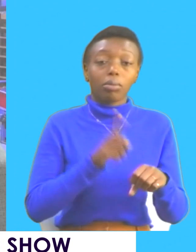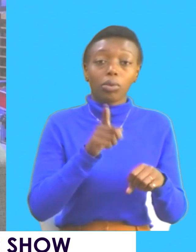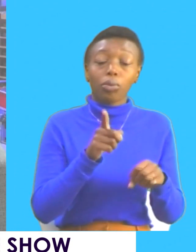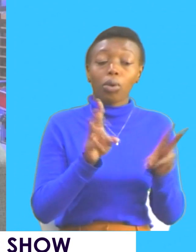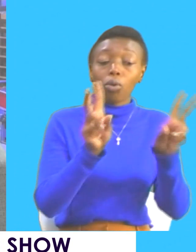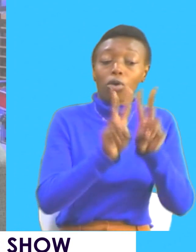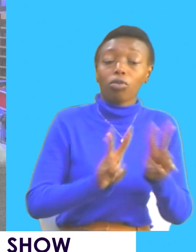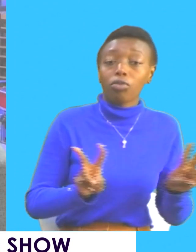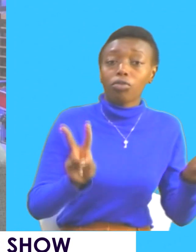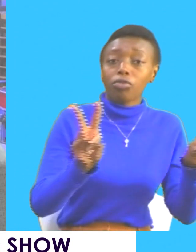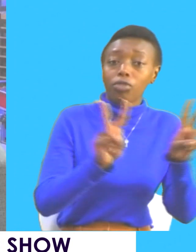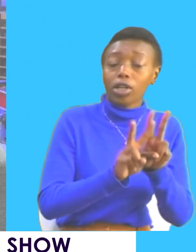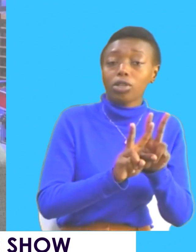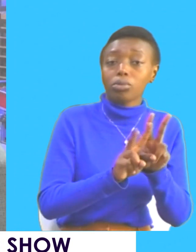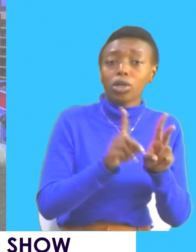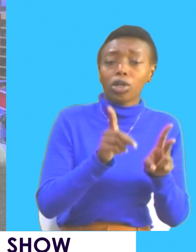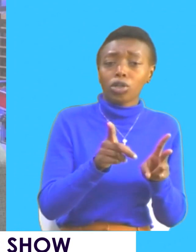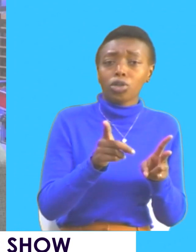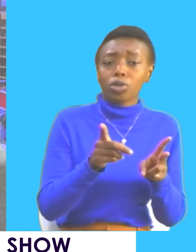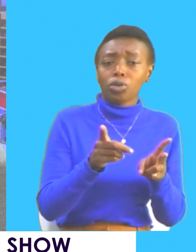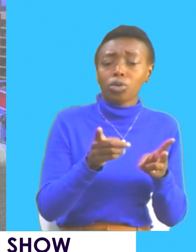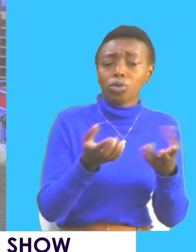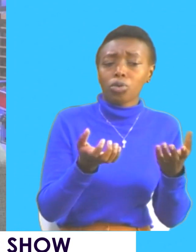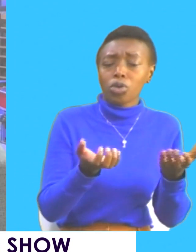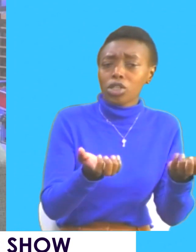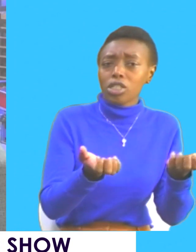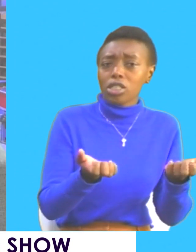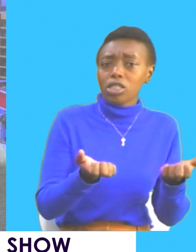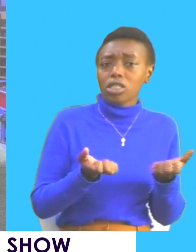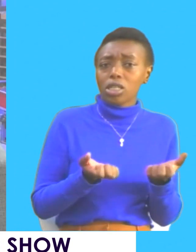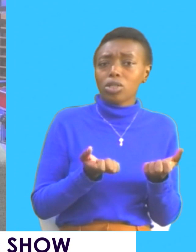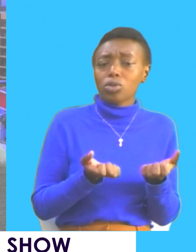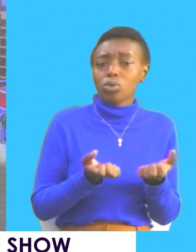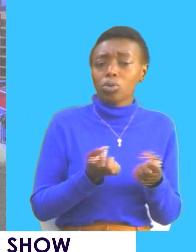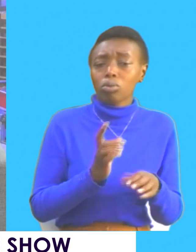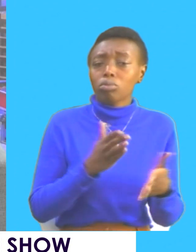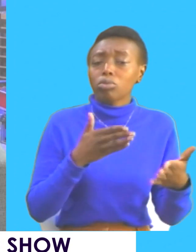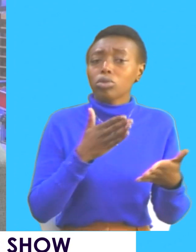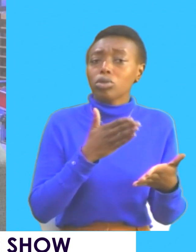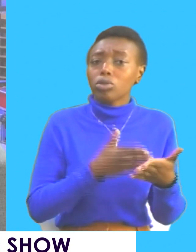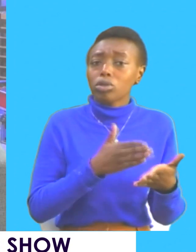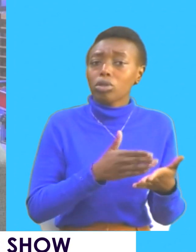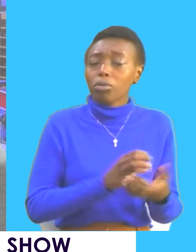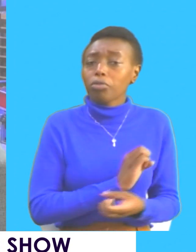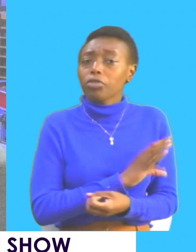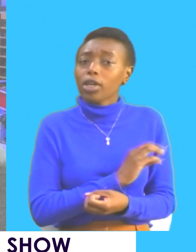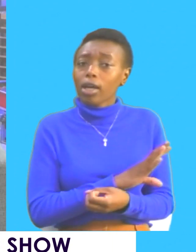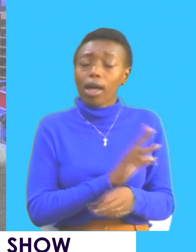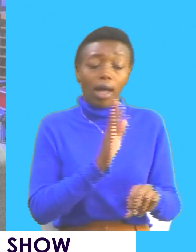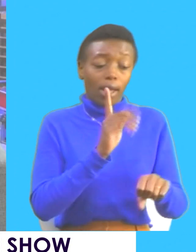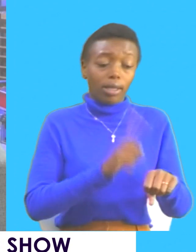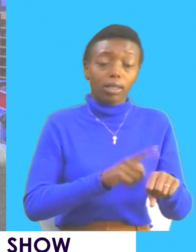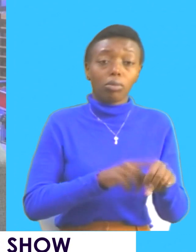out unnecessary strife. When we are relevant, each of